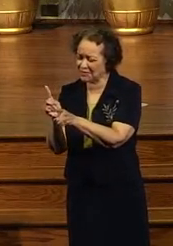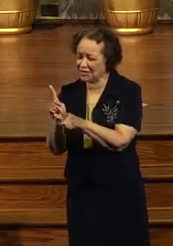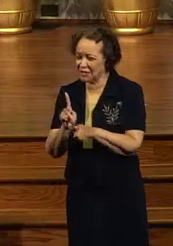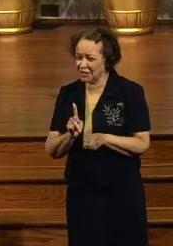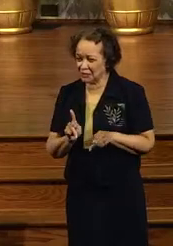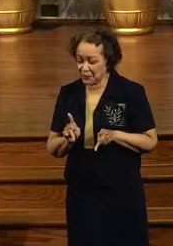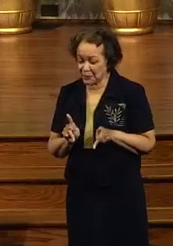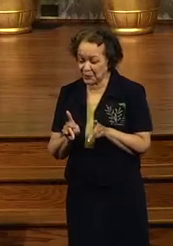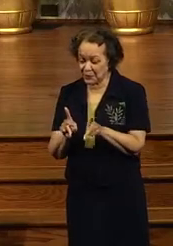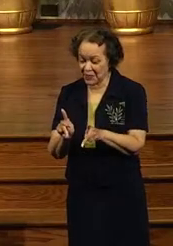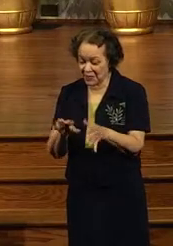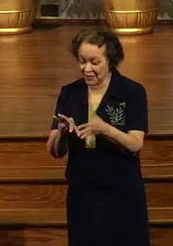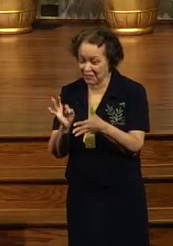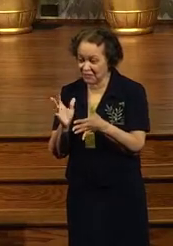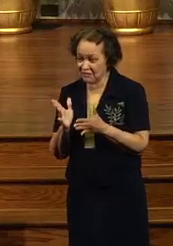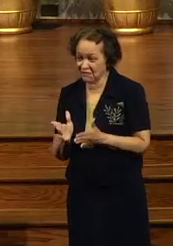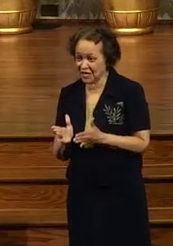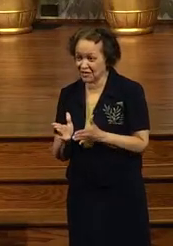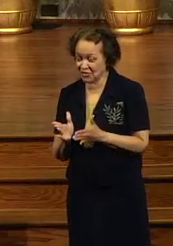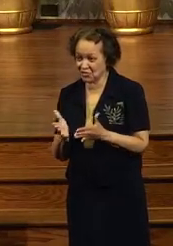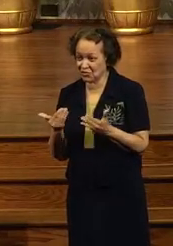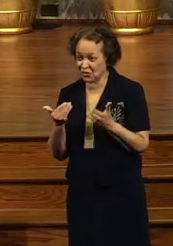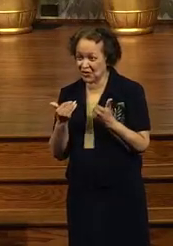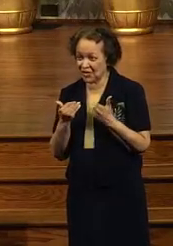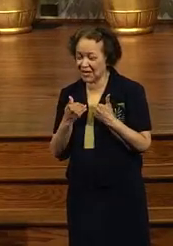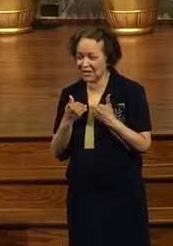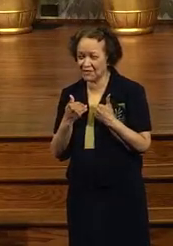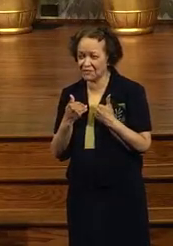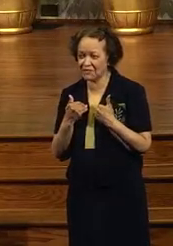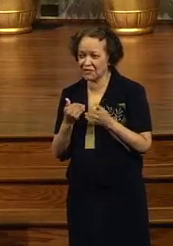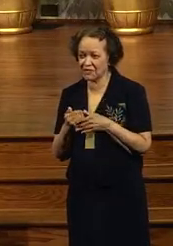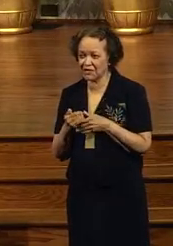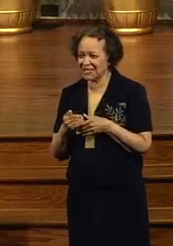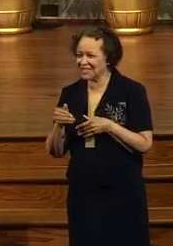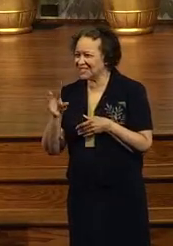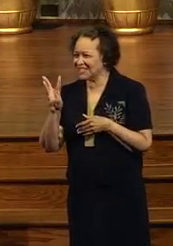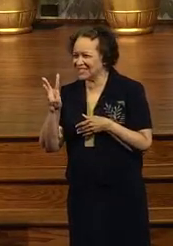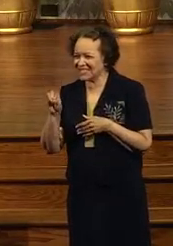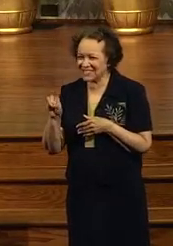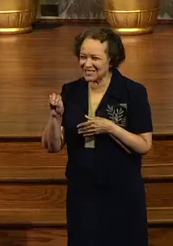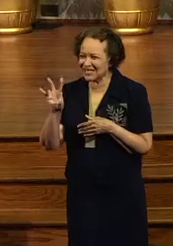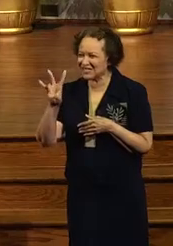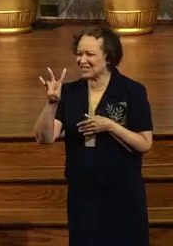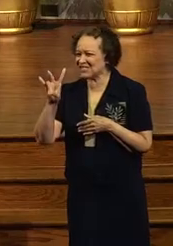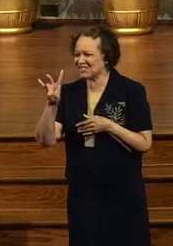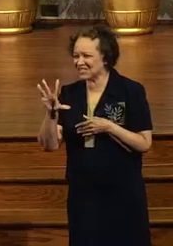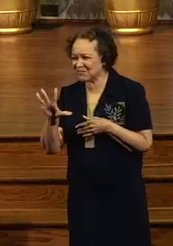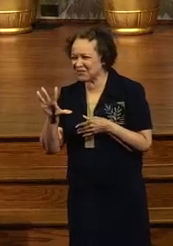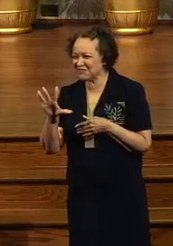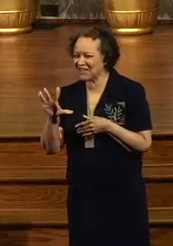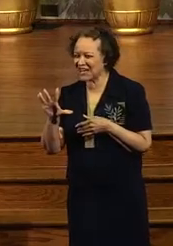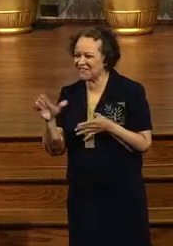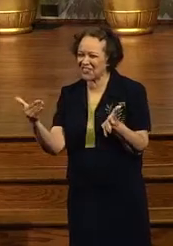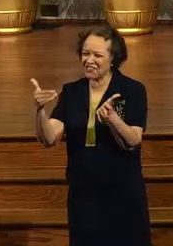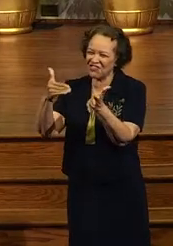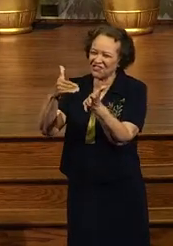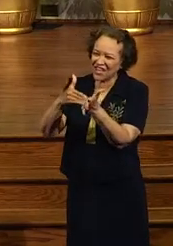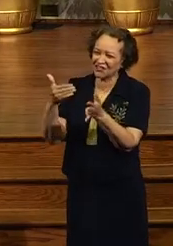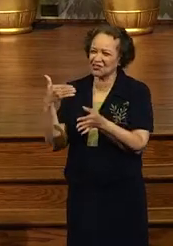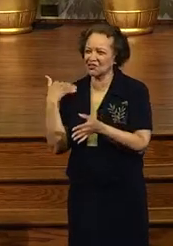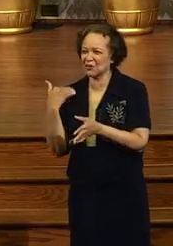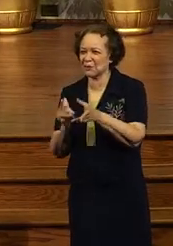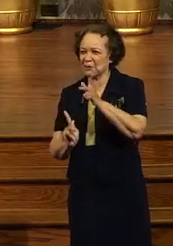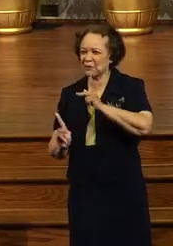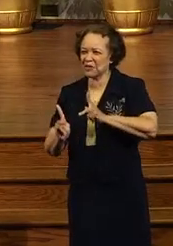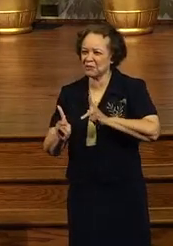have this gathering, and they're expecting probably 65,000 to 70,000 young people from around the world, and they